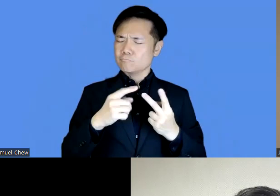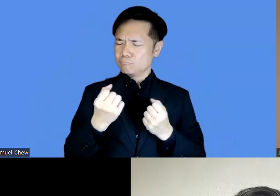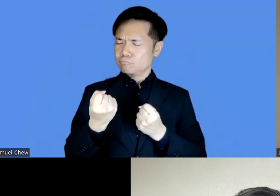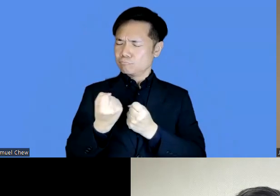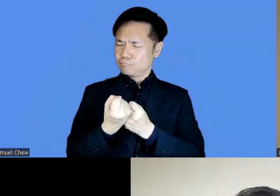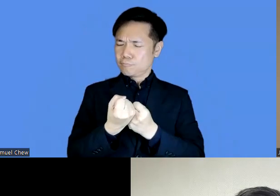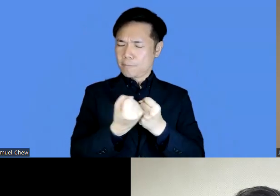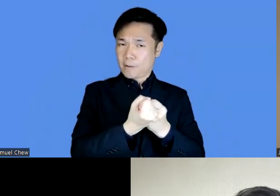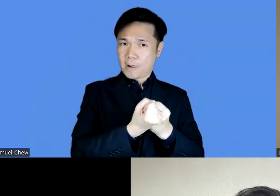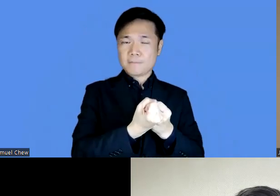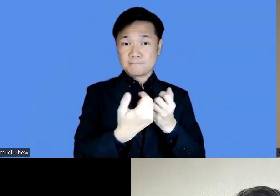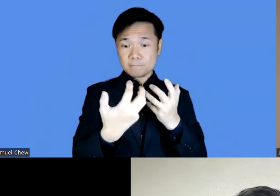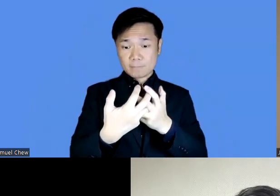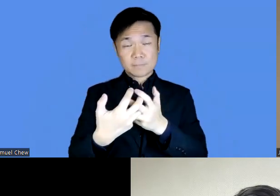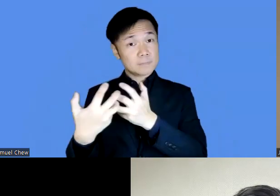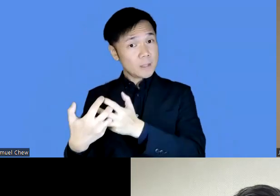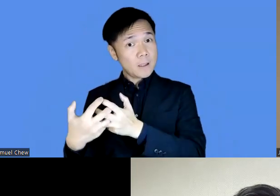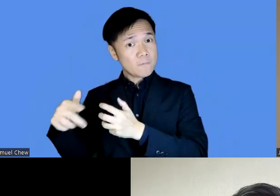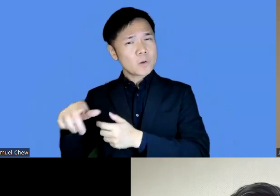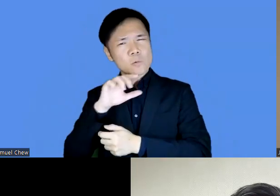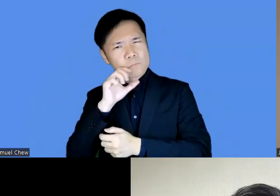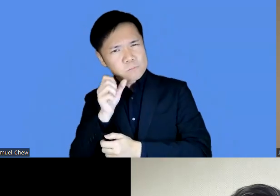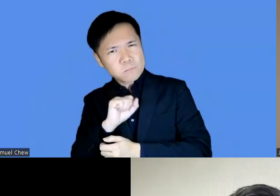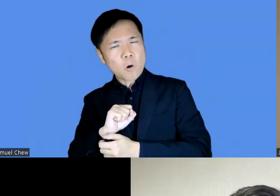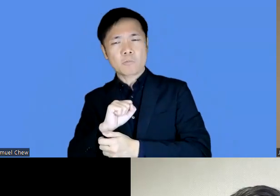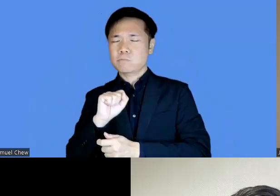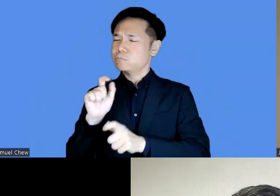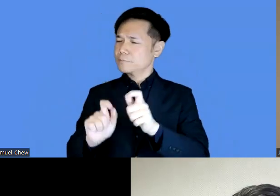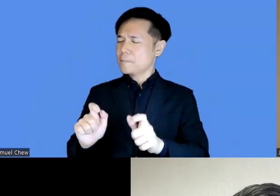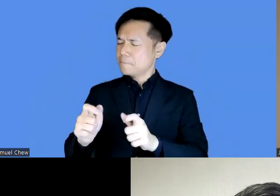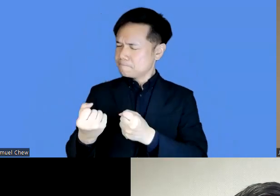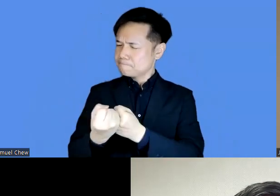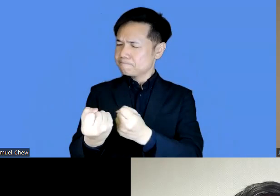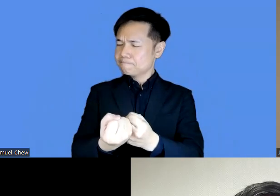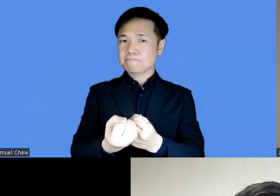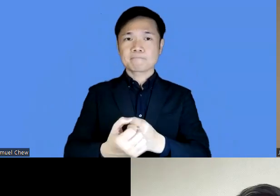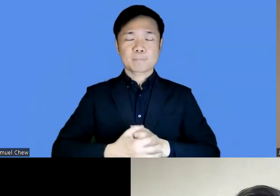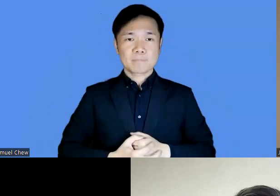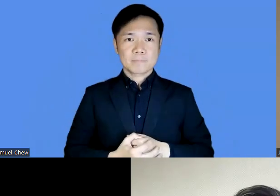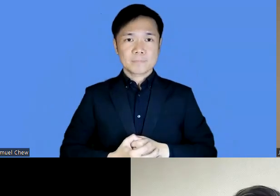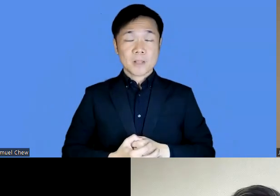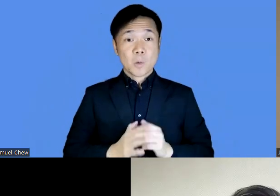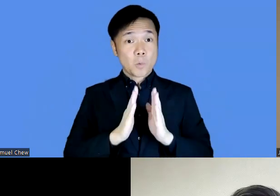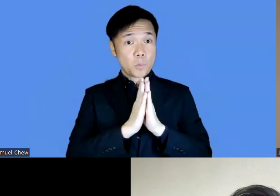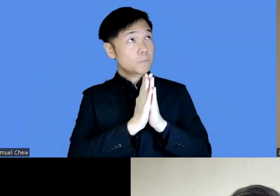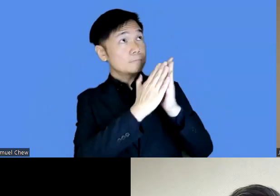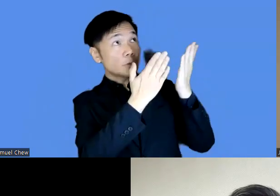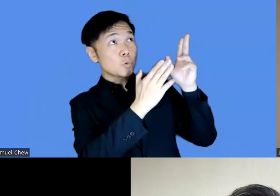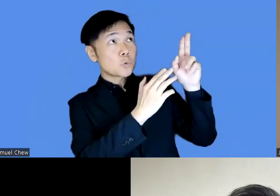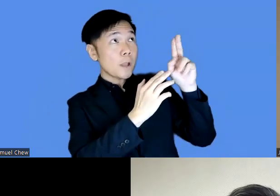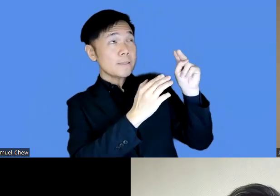the process of the aging trend. We do hope that we can get support from UN as well